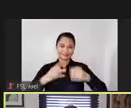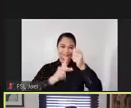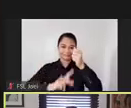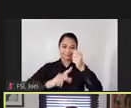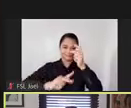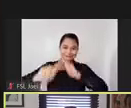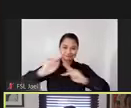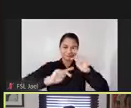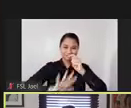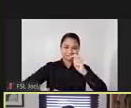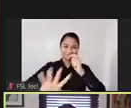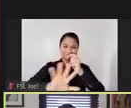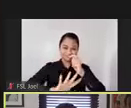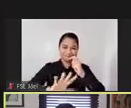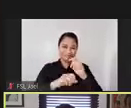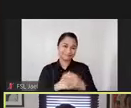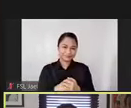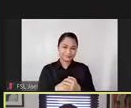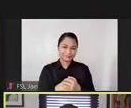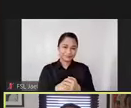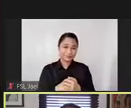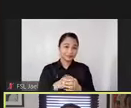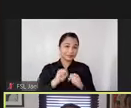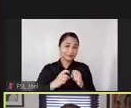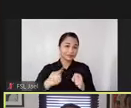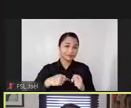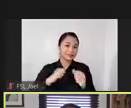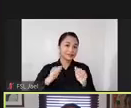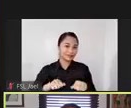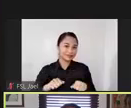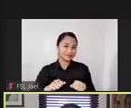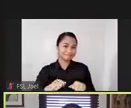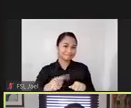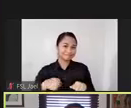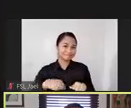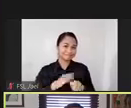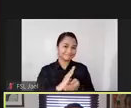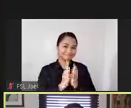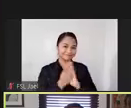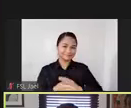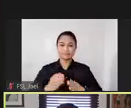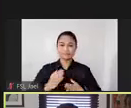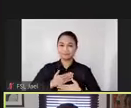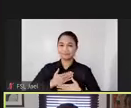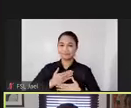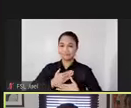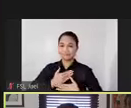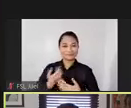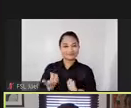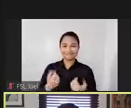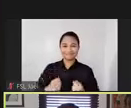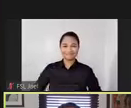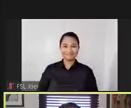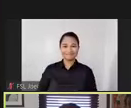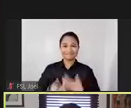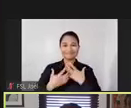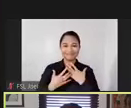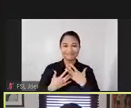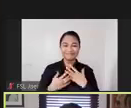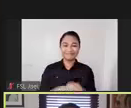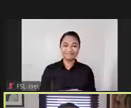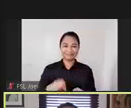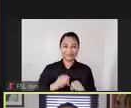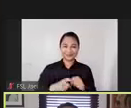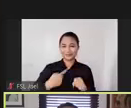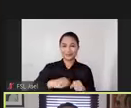thinking a sacrifice is a sacrifice because we just love what we do. Whether or not we have a medal, we know that we have